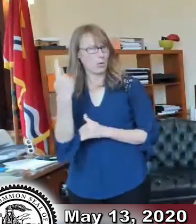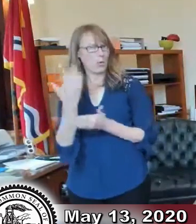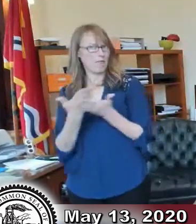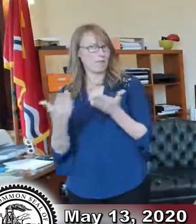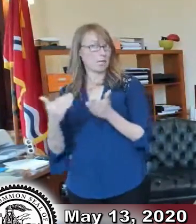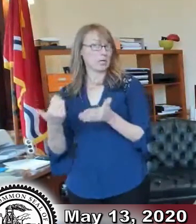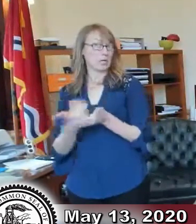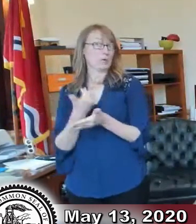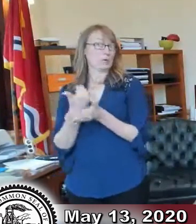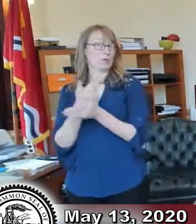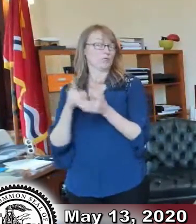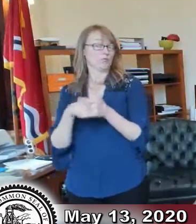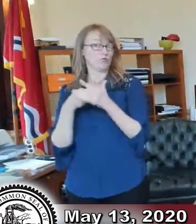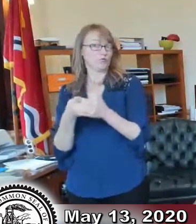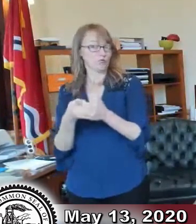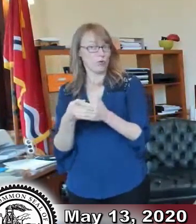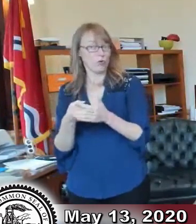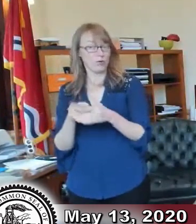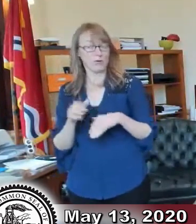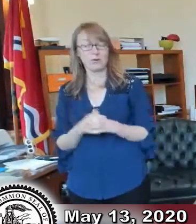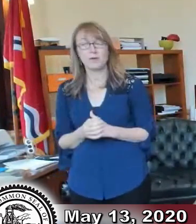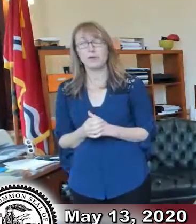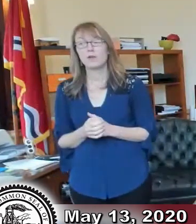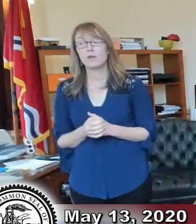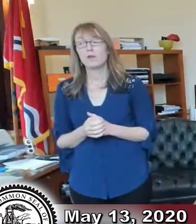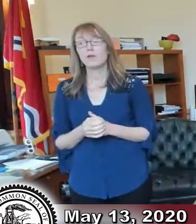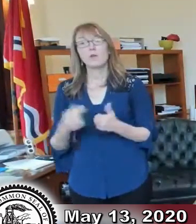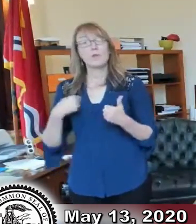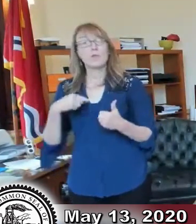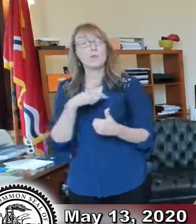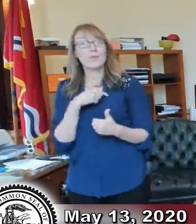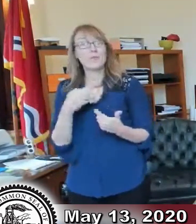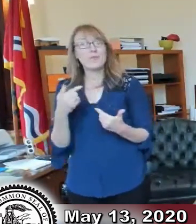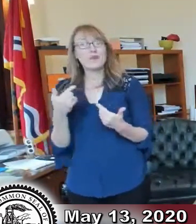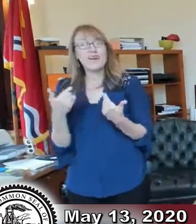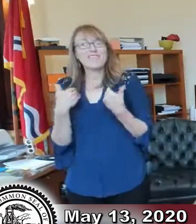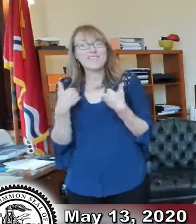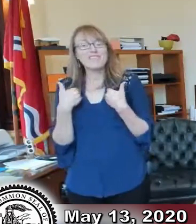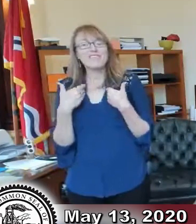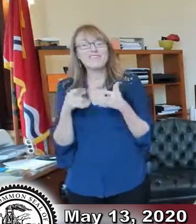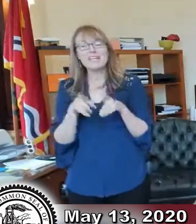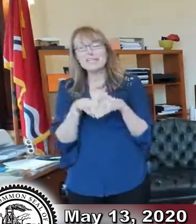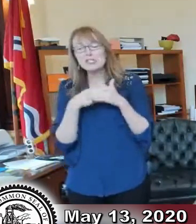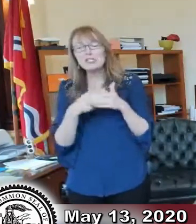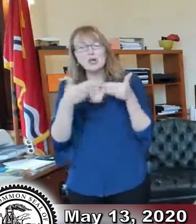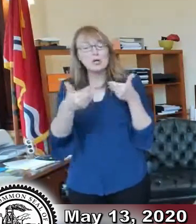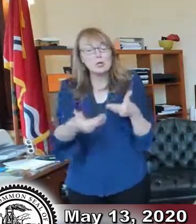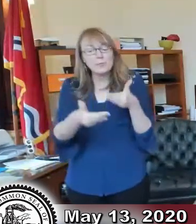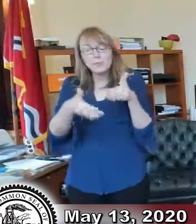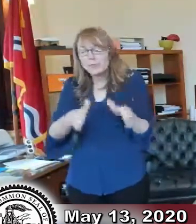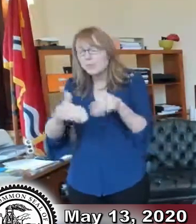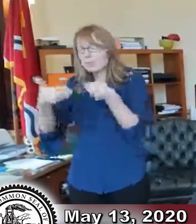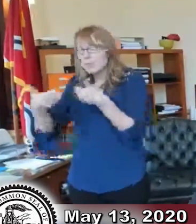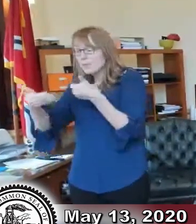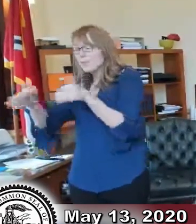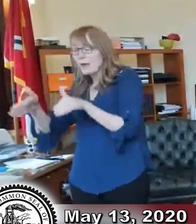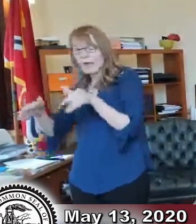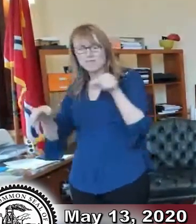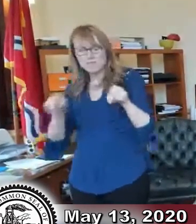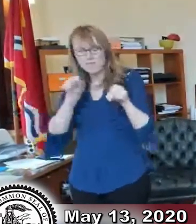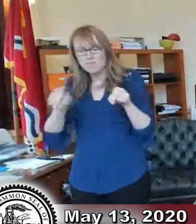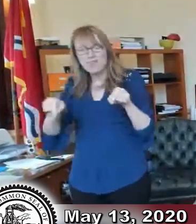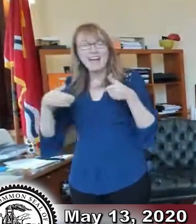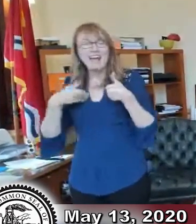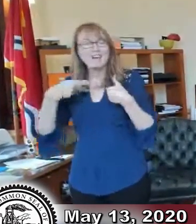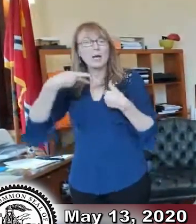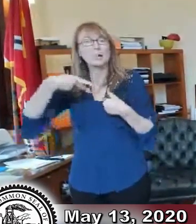sort of a starter pack of PPE, which is masks and gloves for, oh, here it